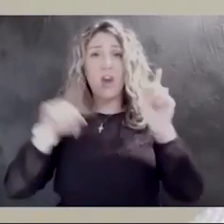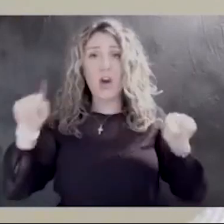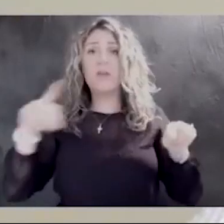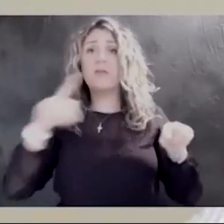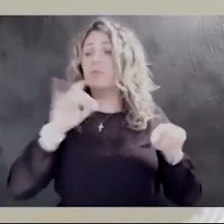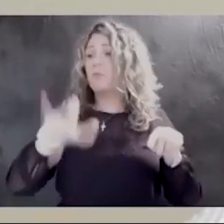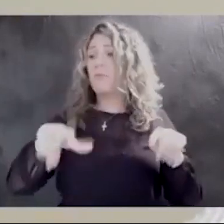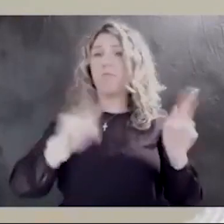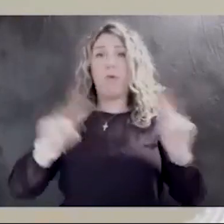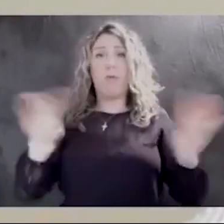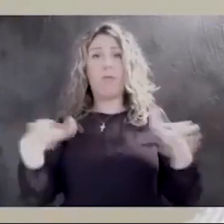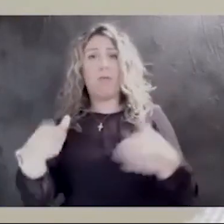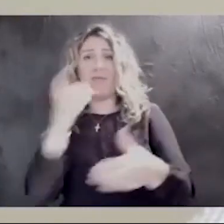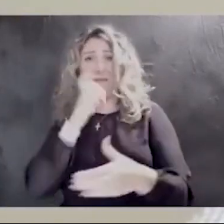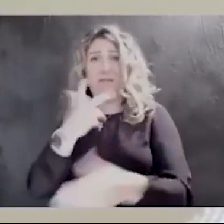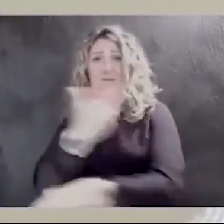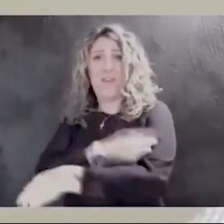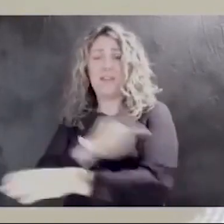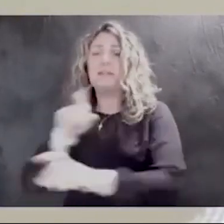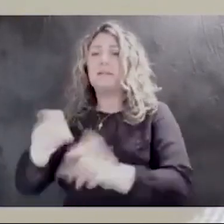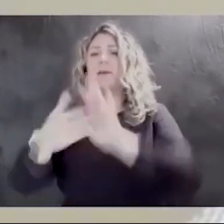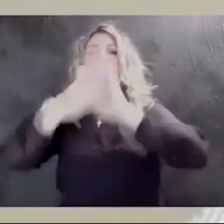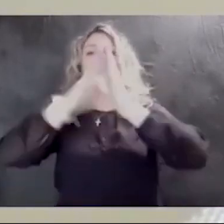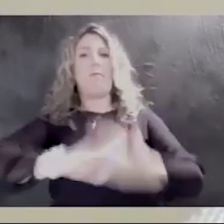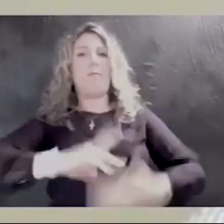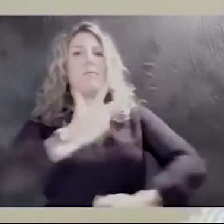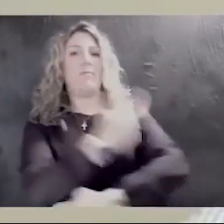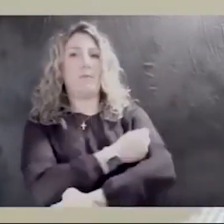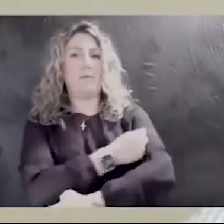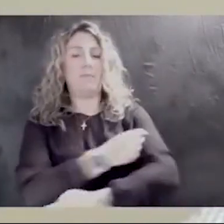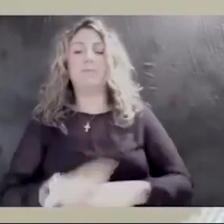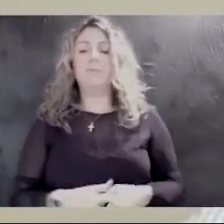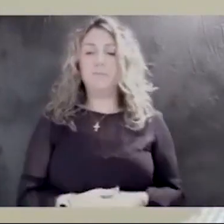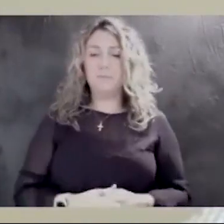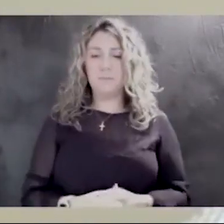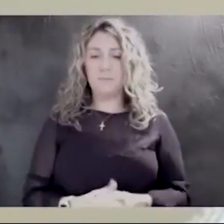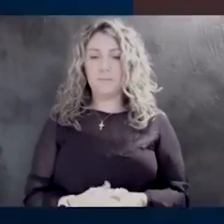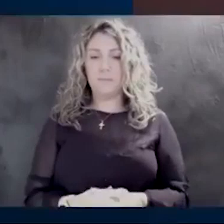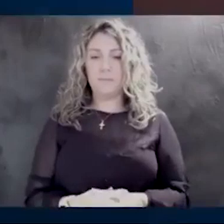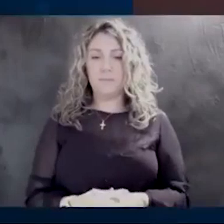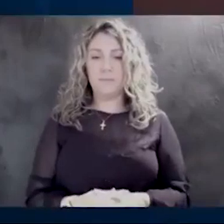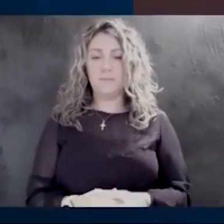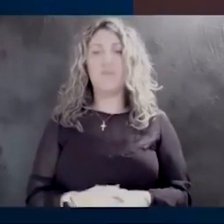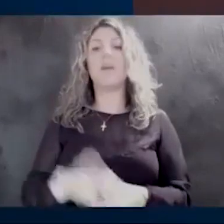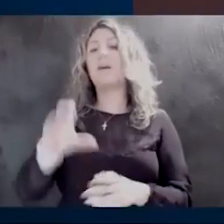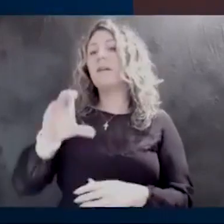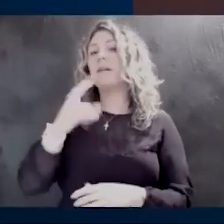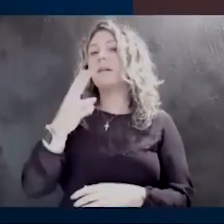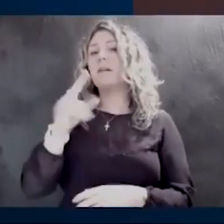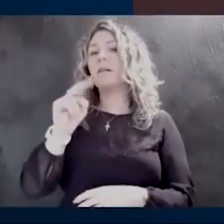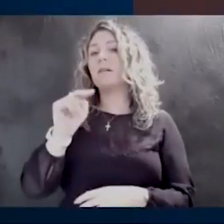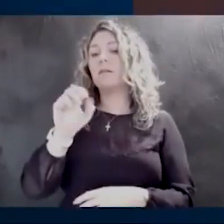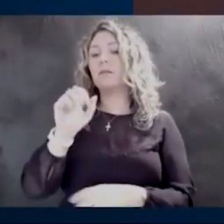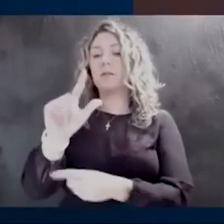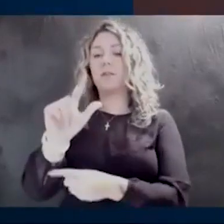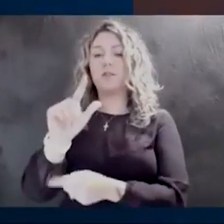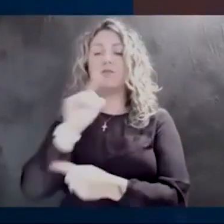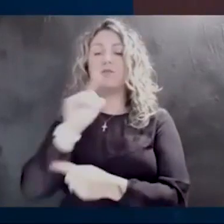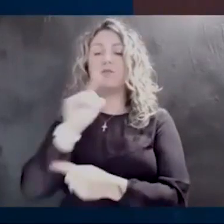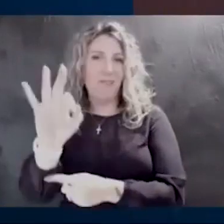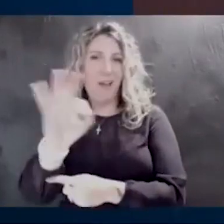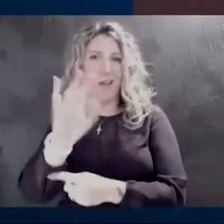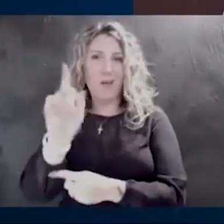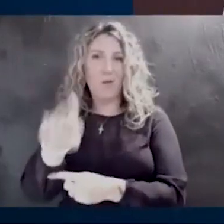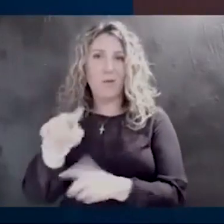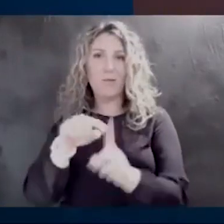not vaccinated in that vaccinated category. And this is a Channel 9 question, Dr. Stites, from Cody on what is the